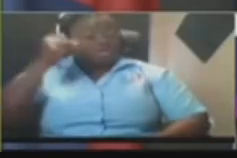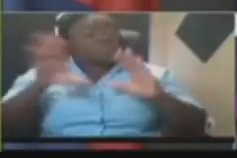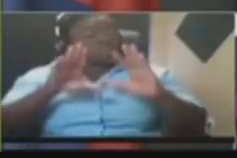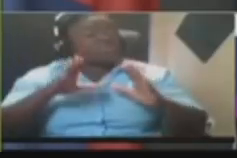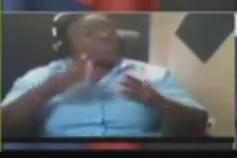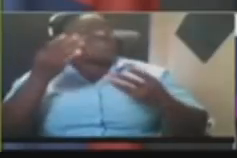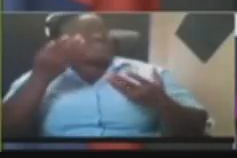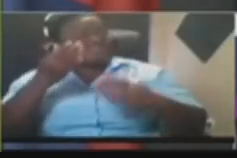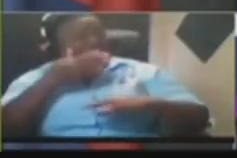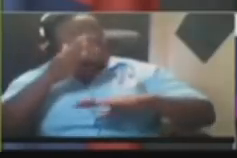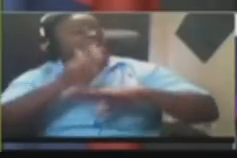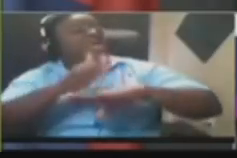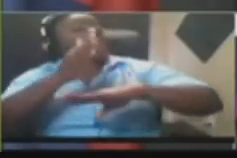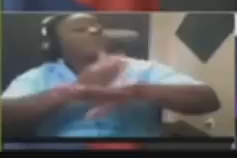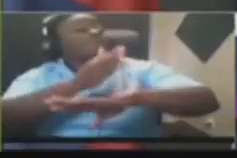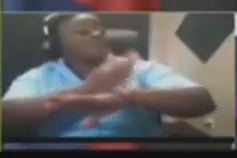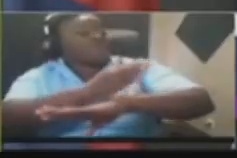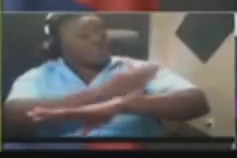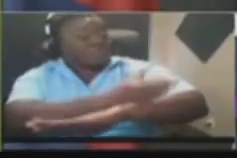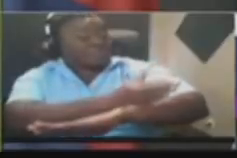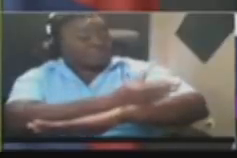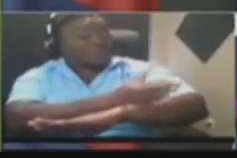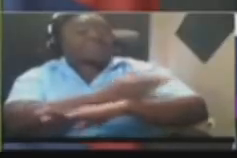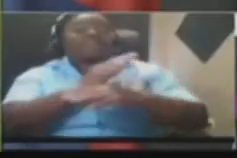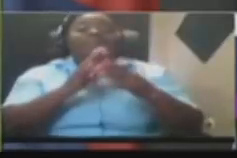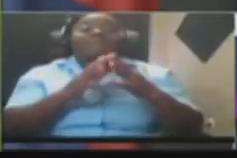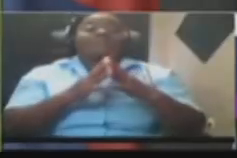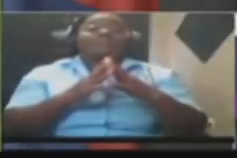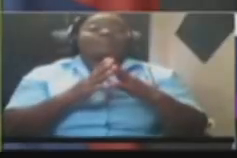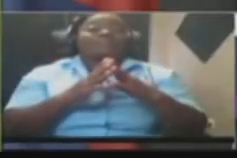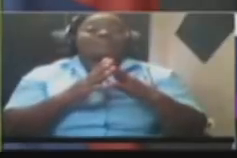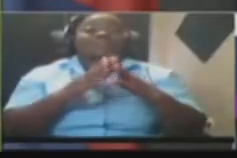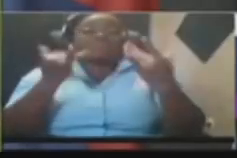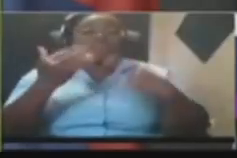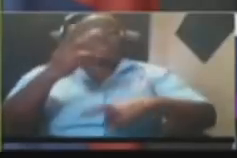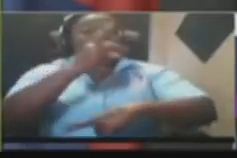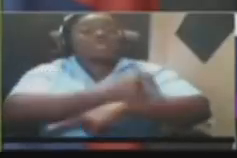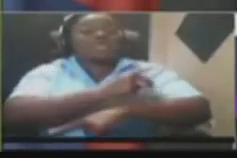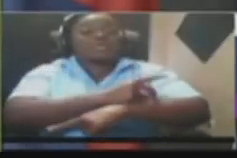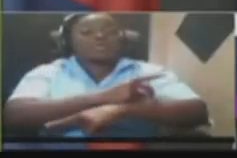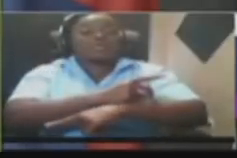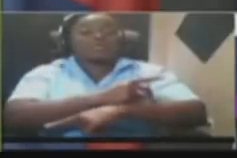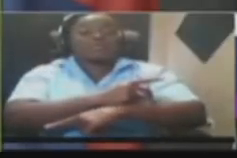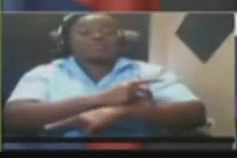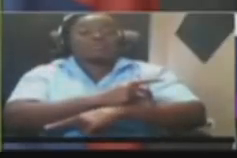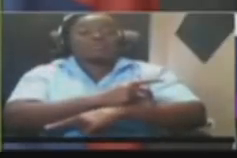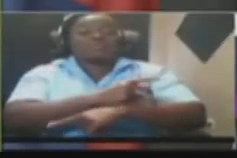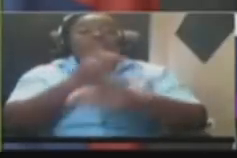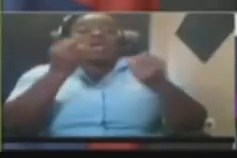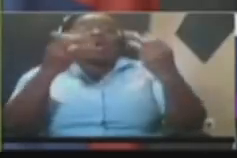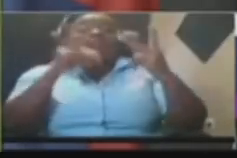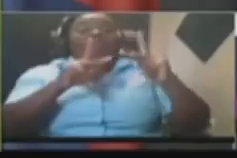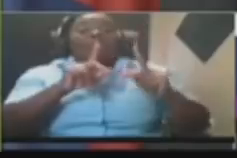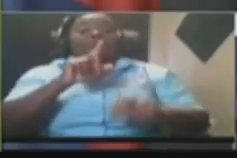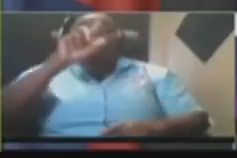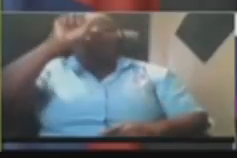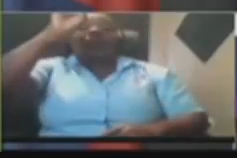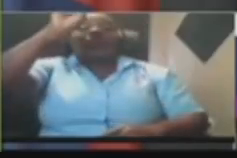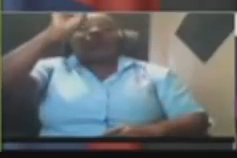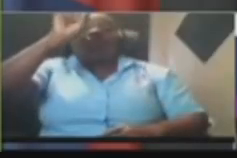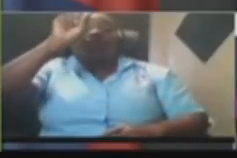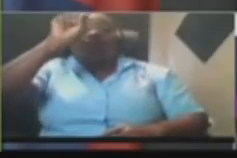very well, in facing up to this virus. Today, we mourn the loss of approximately 1,000 people.